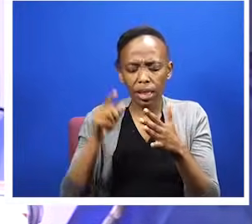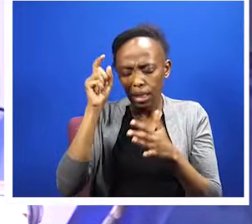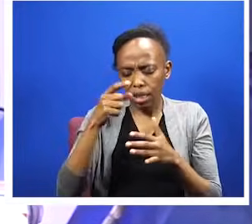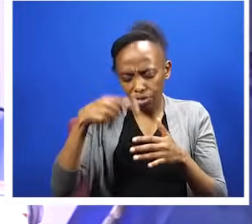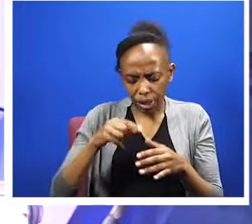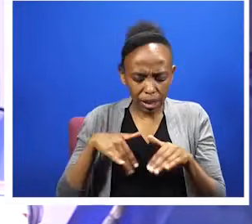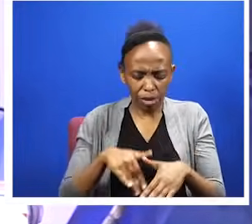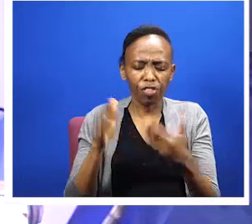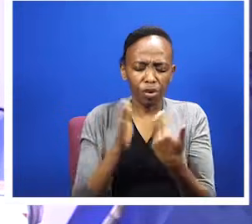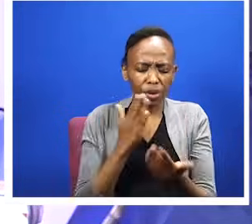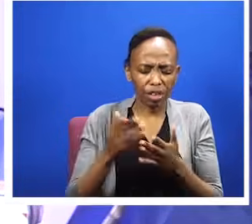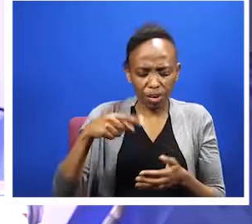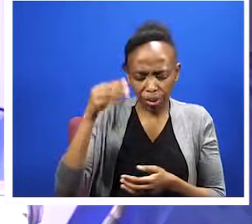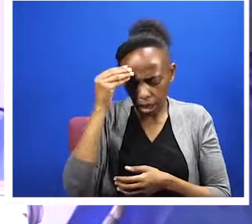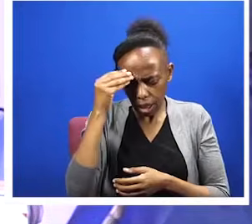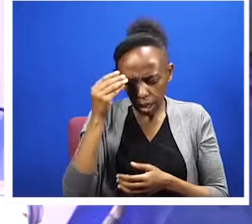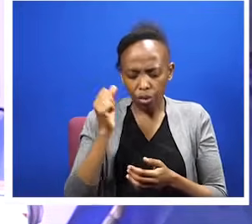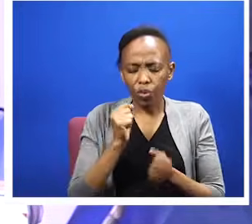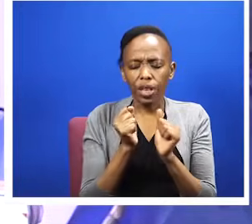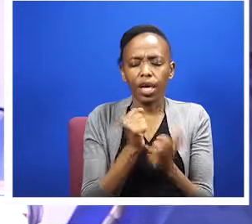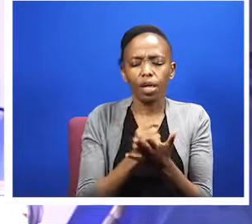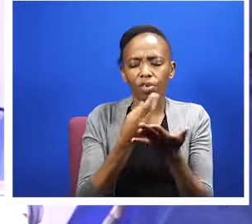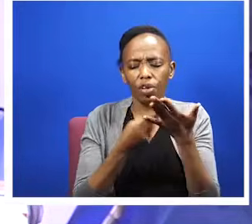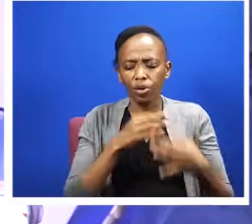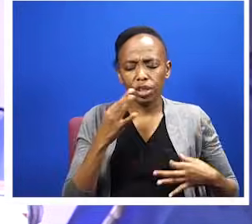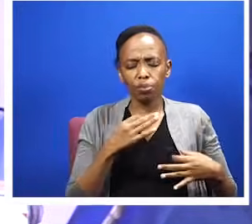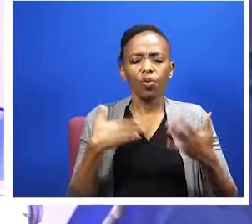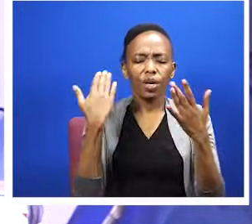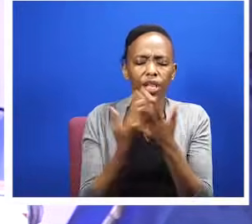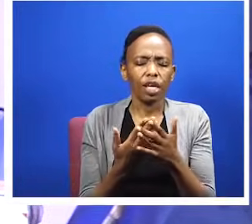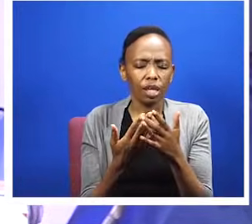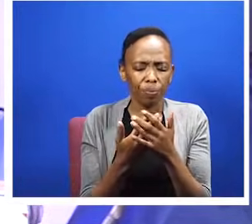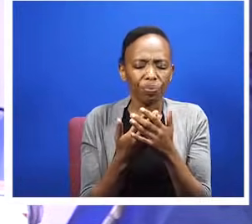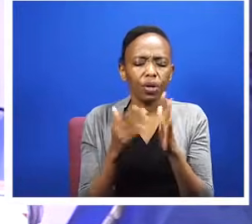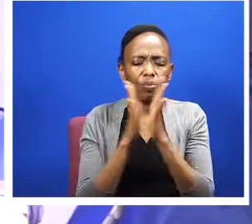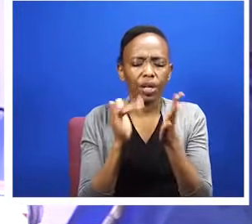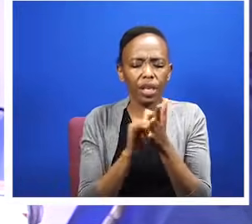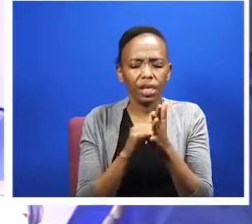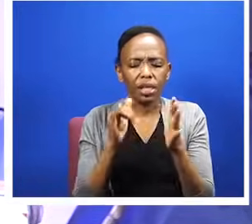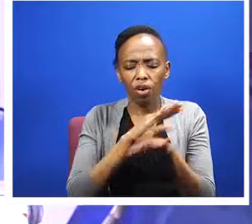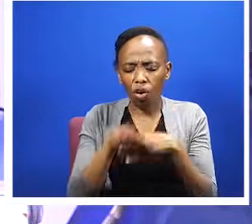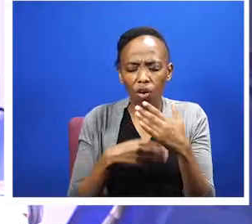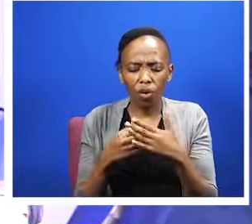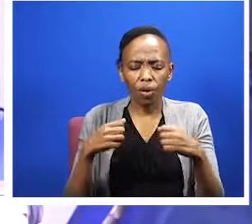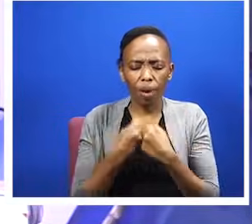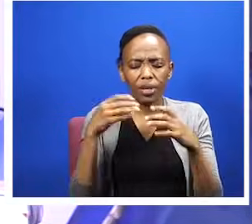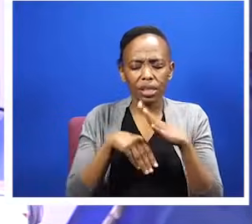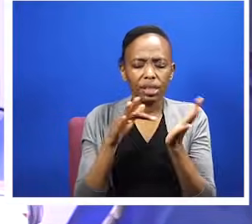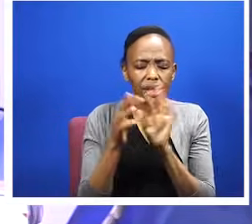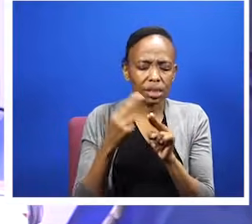follow whatever we learn by the help of your Holy Spirit. We thank you and we pray that it shall be so in Jesus'